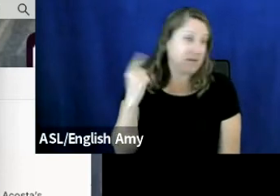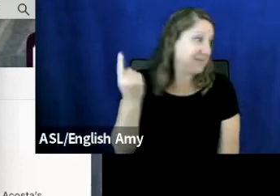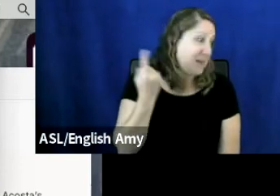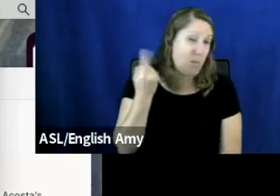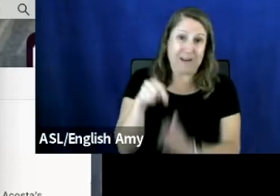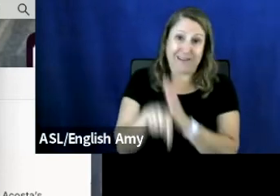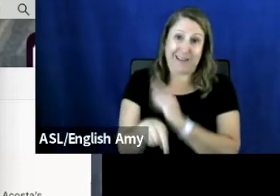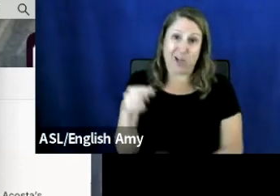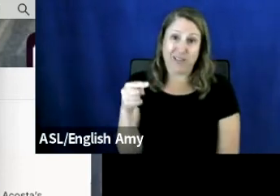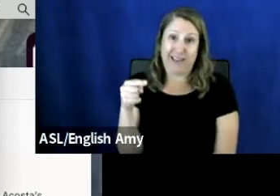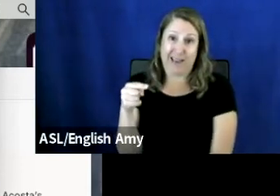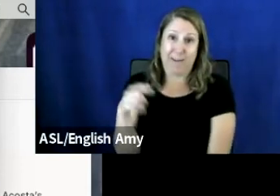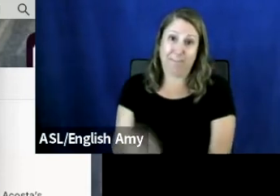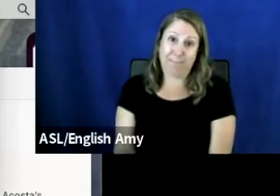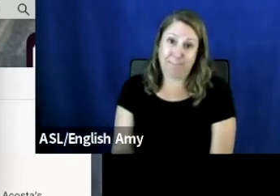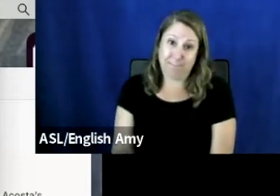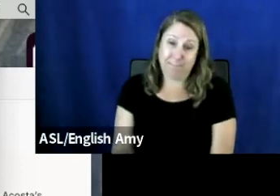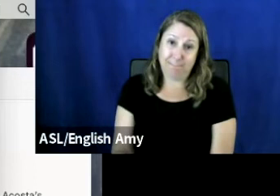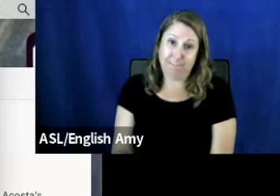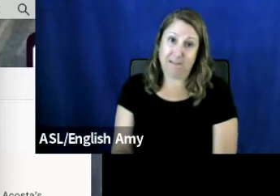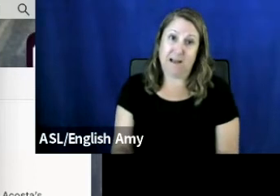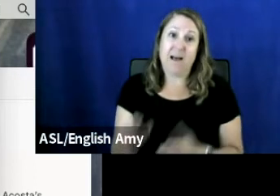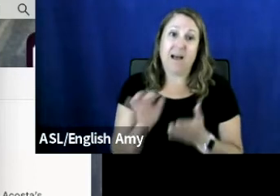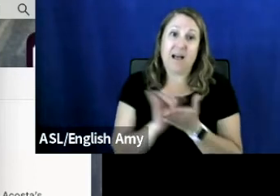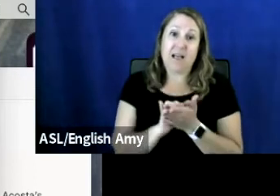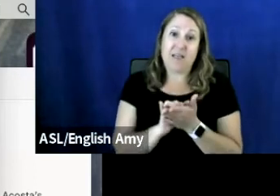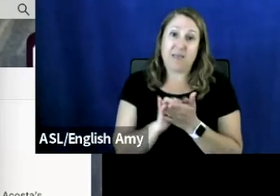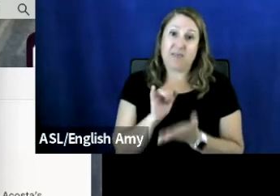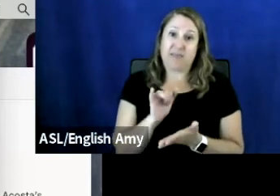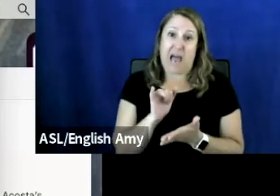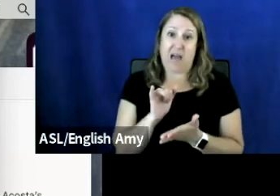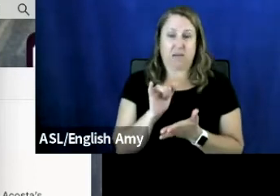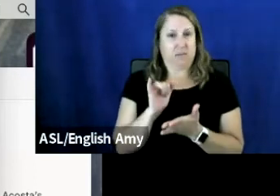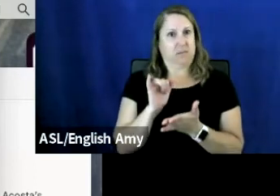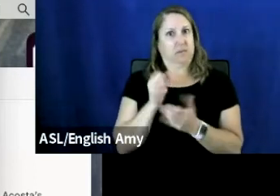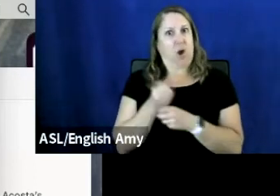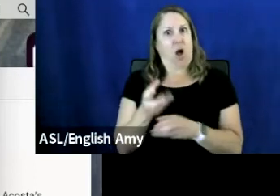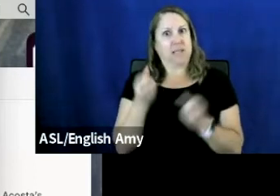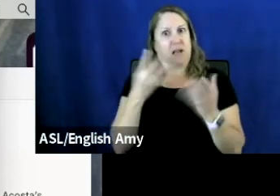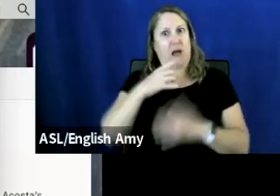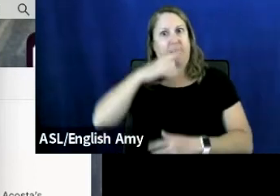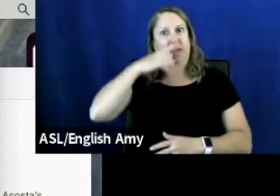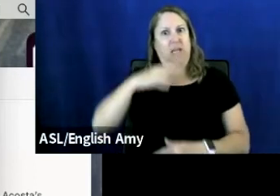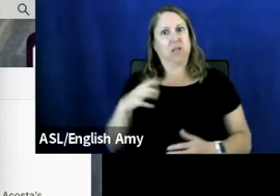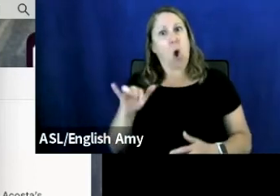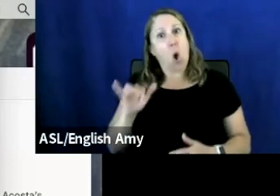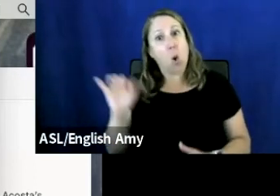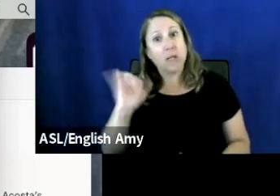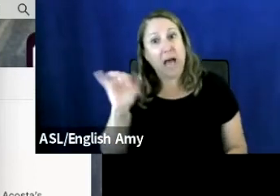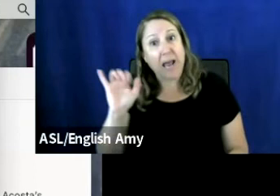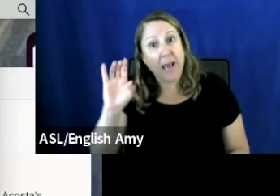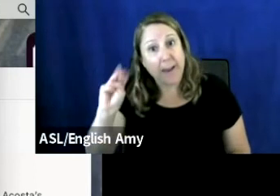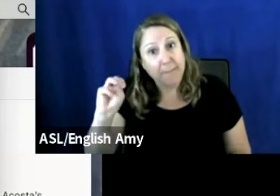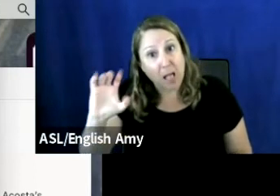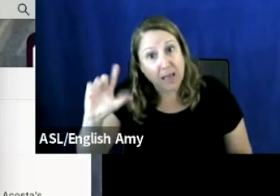And that point really stumped a lot of kids, because they were like, oh, like Martin Luther King Jr. was assassinated, and